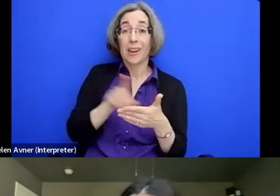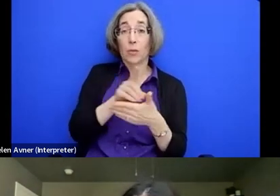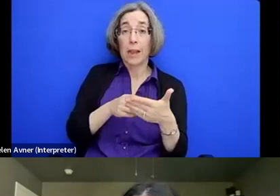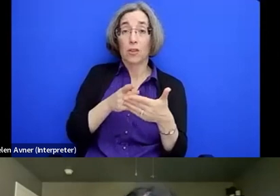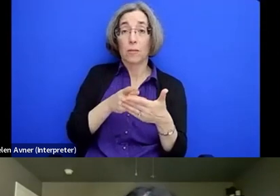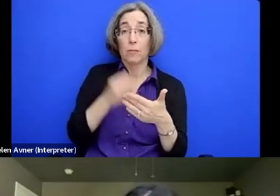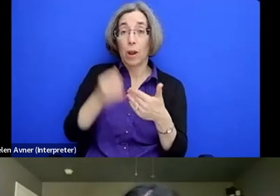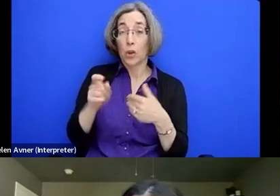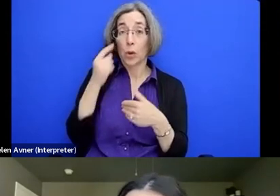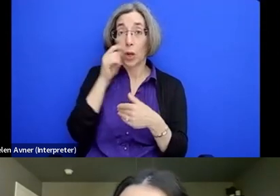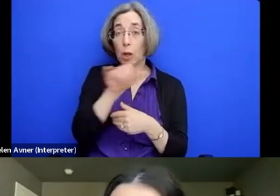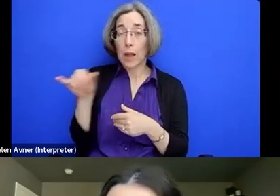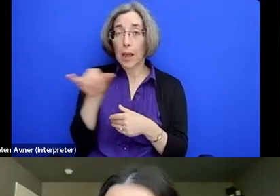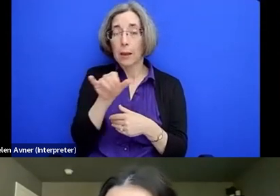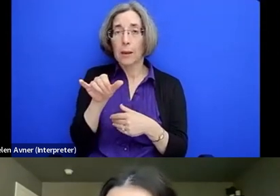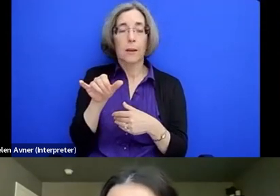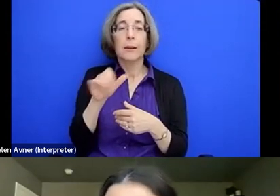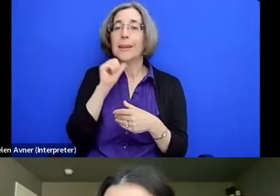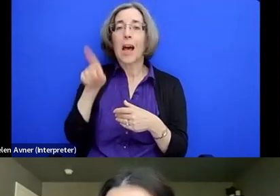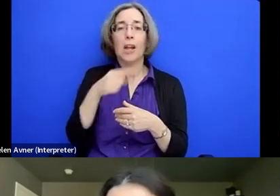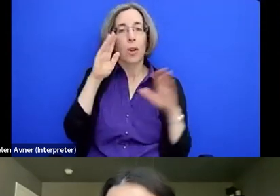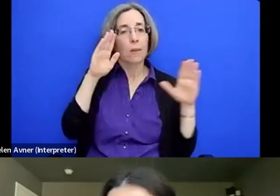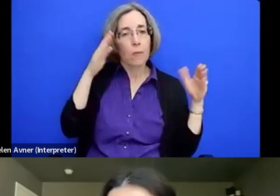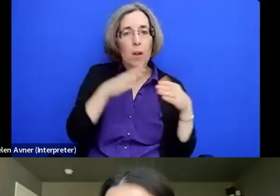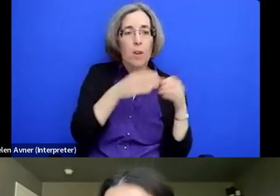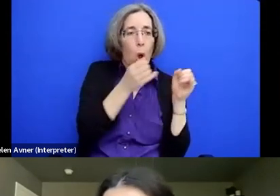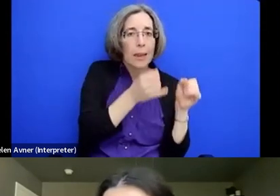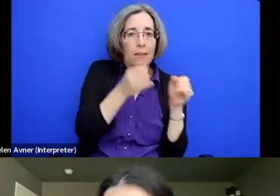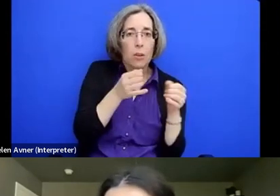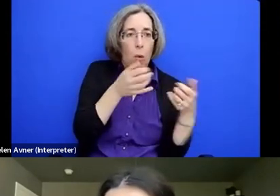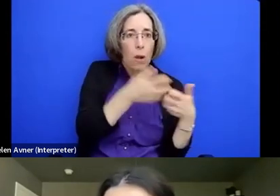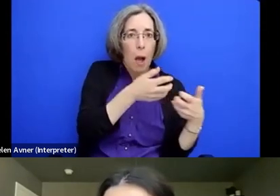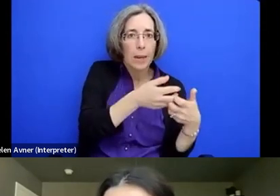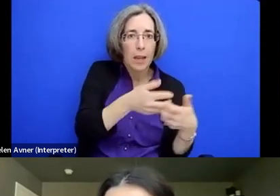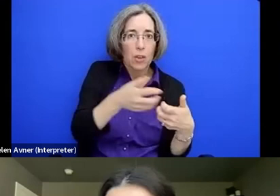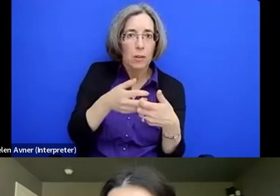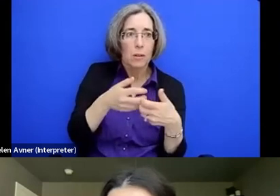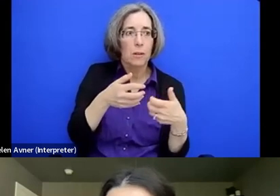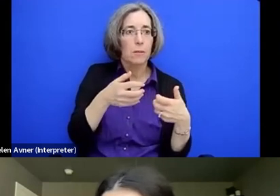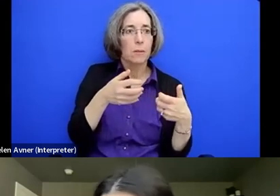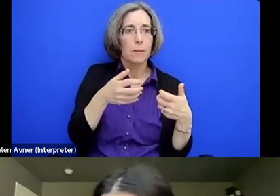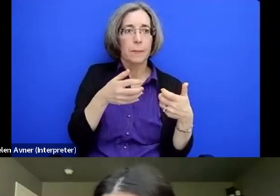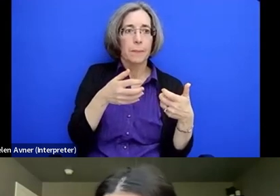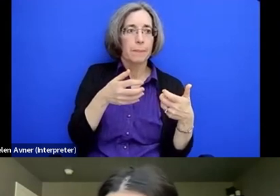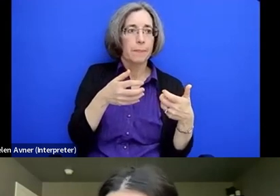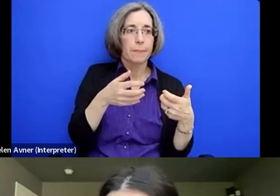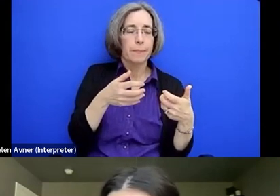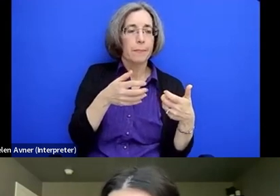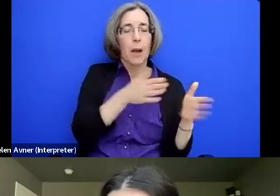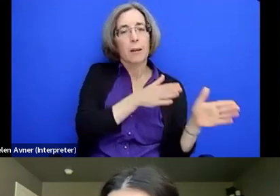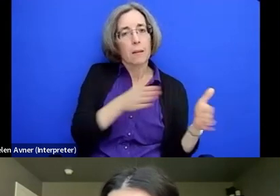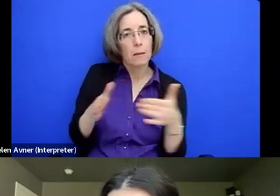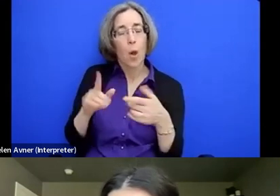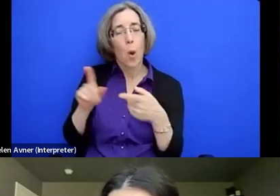away from a focus just on individualizing it and moving towards when is it possible to